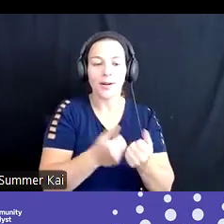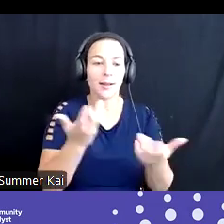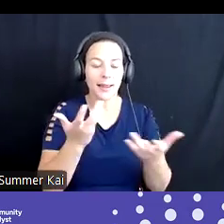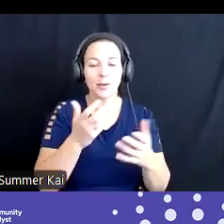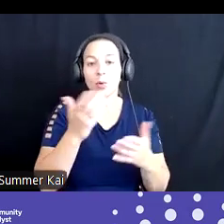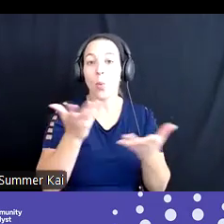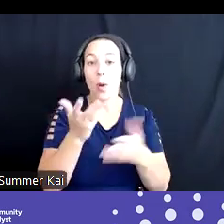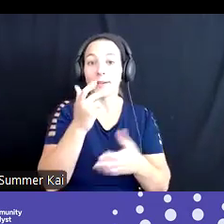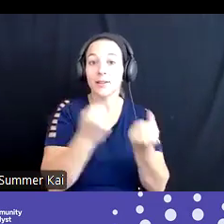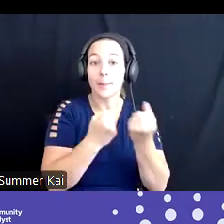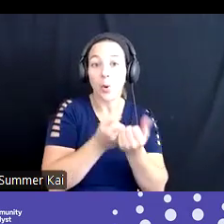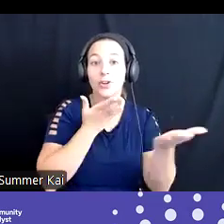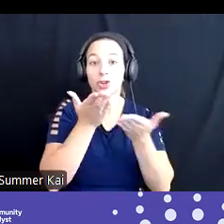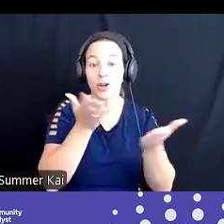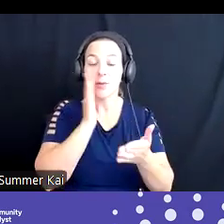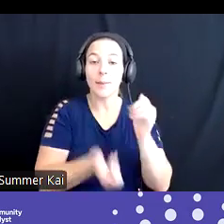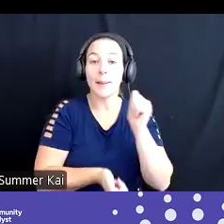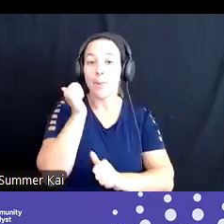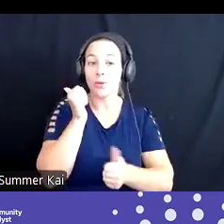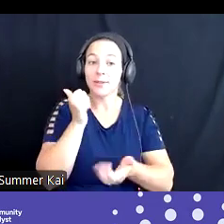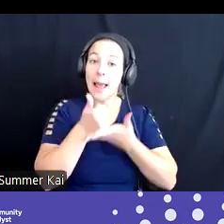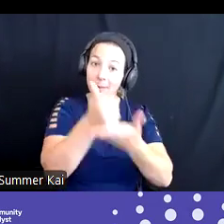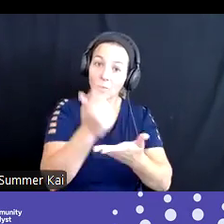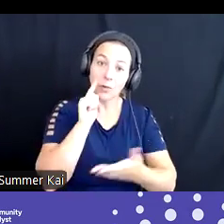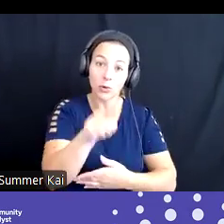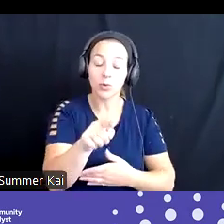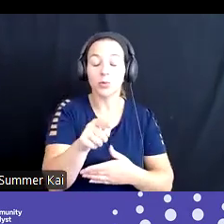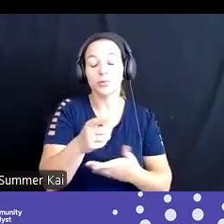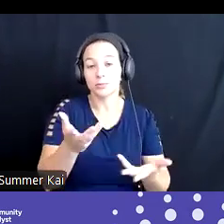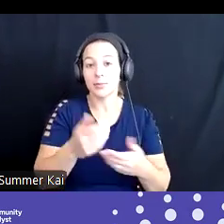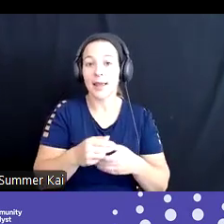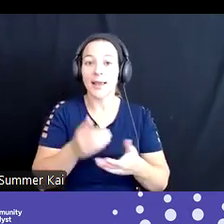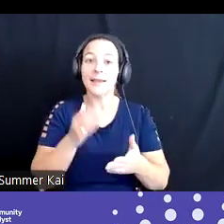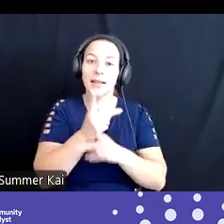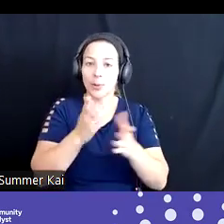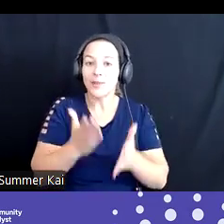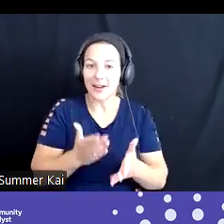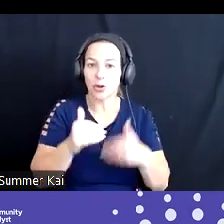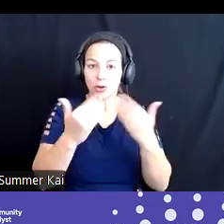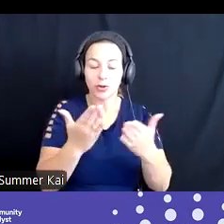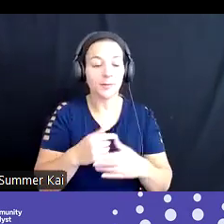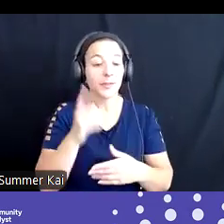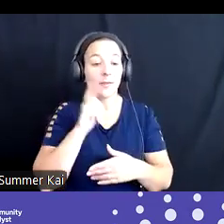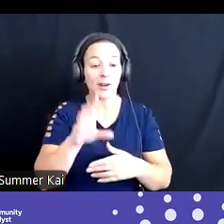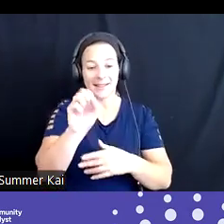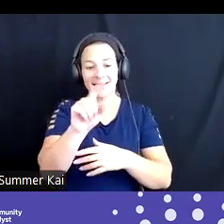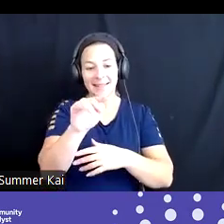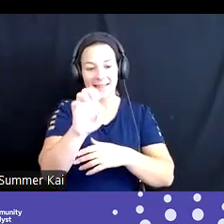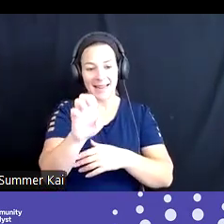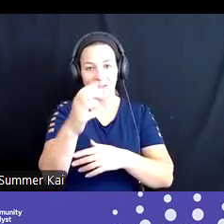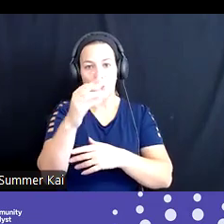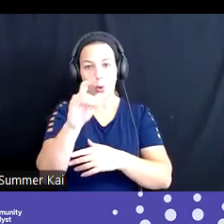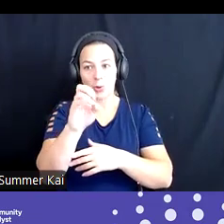or services would be most helpful to you as a caregiver. For the stakeholder sessions, it was encouraged for them to